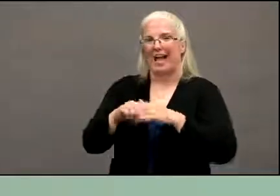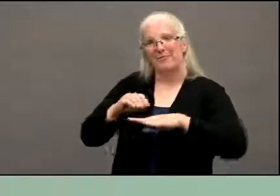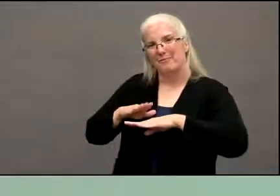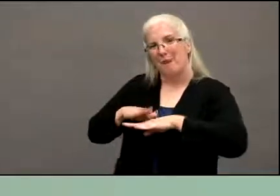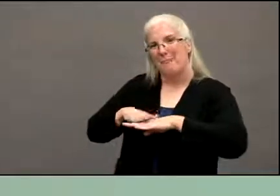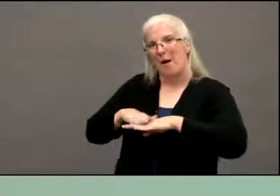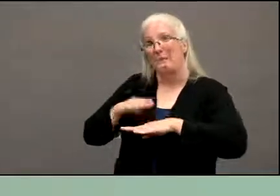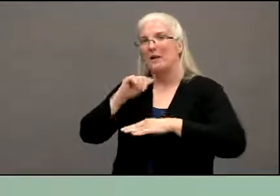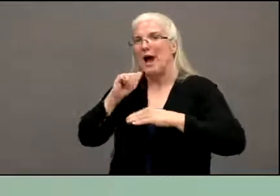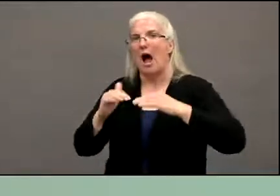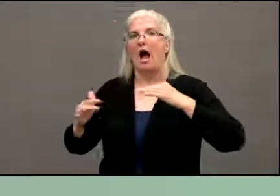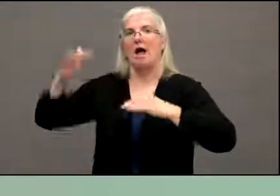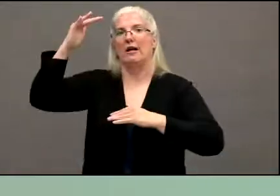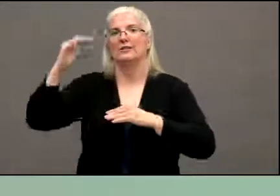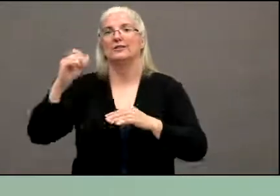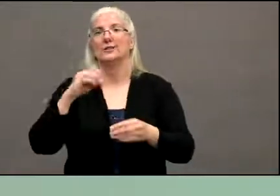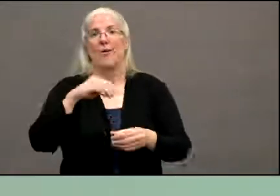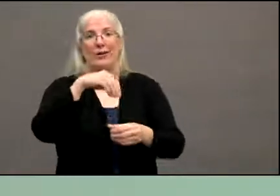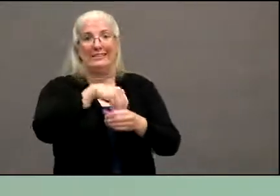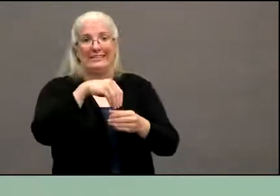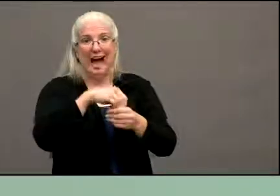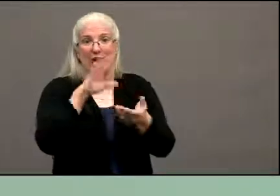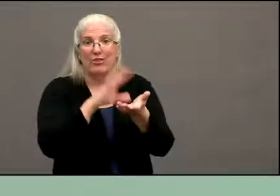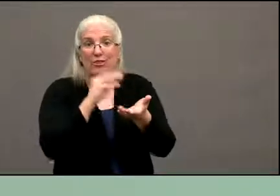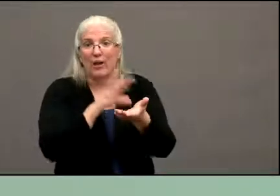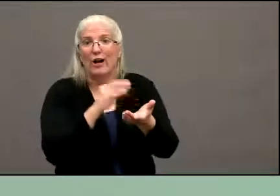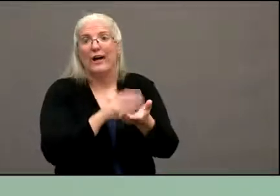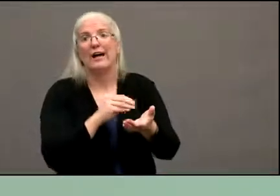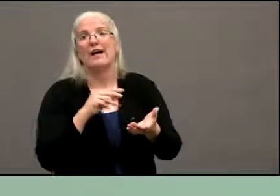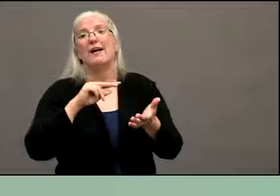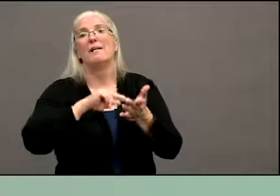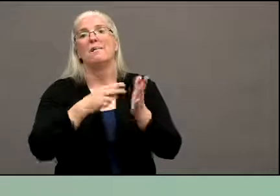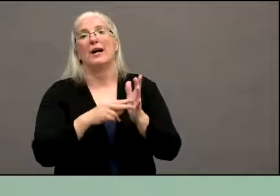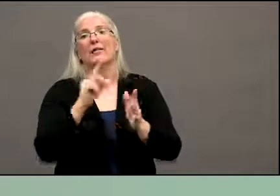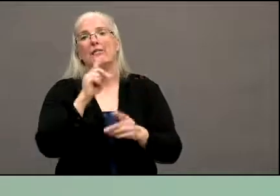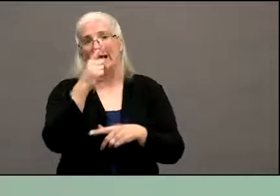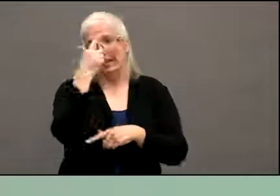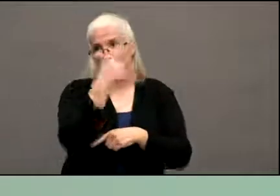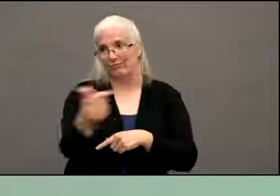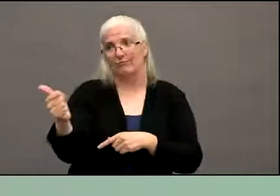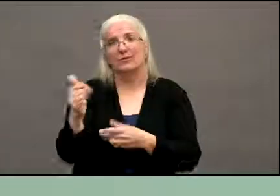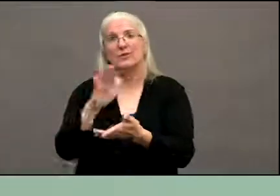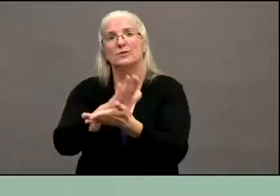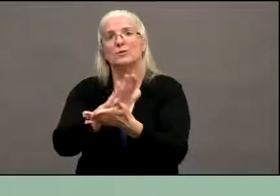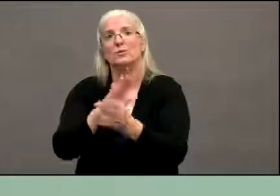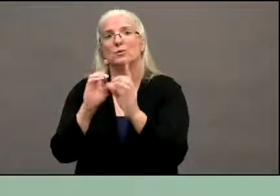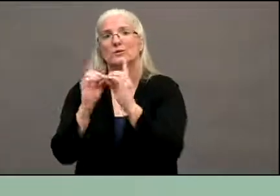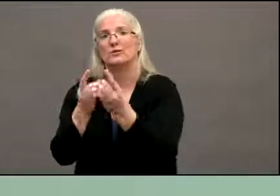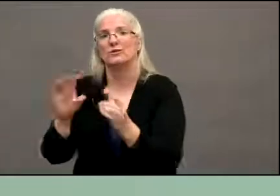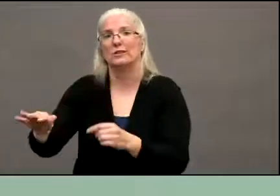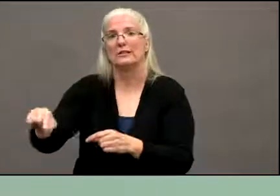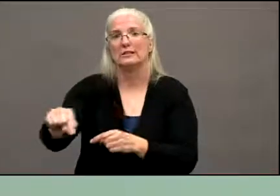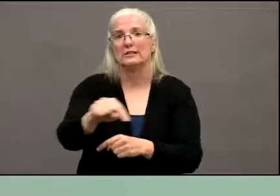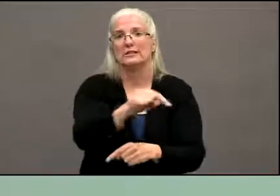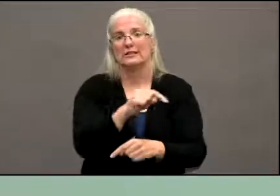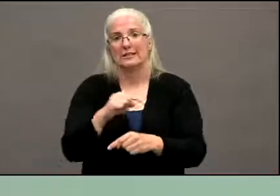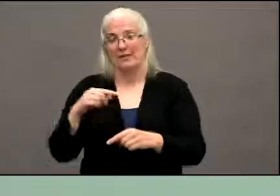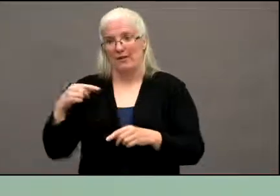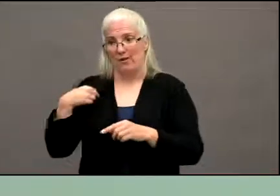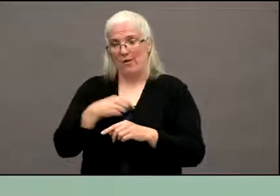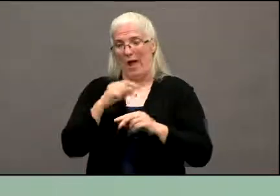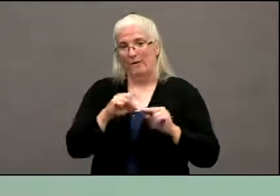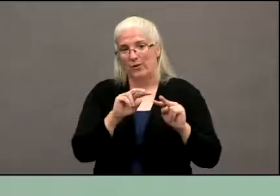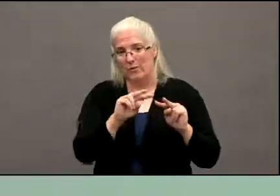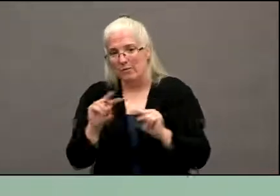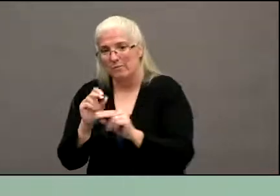is really up to the specific districts, the school districts, and they need to monitor and decide